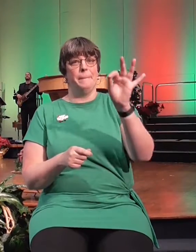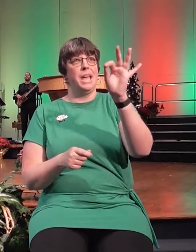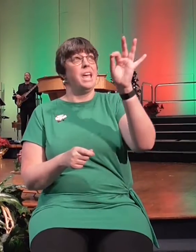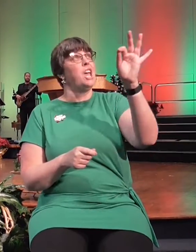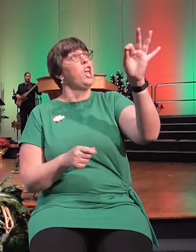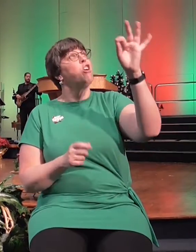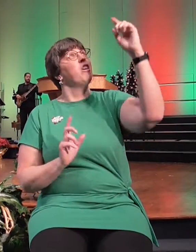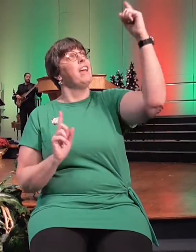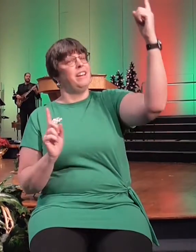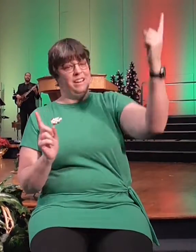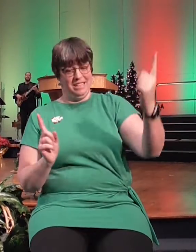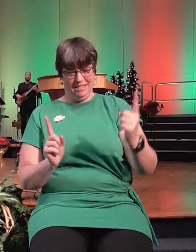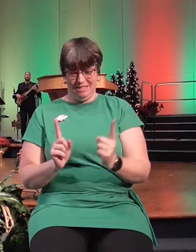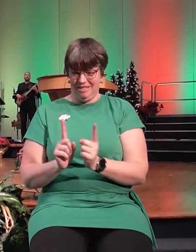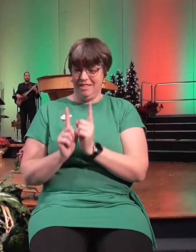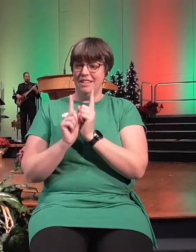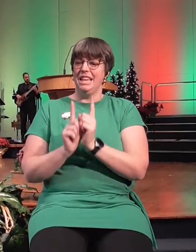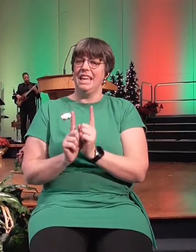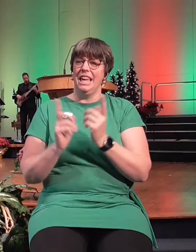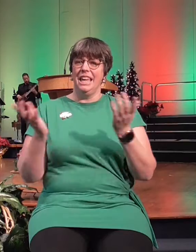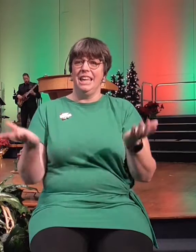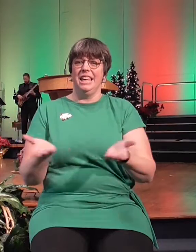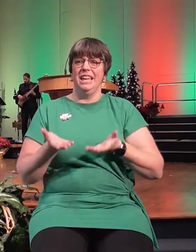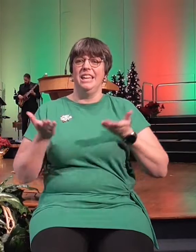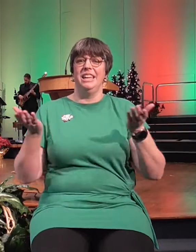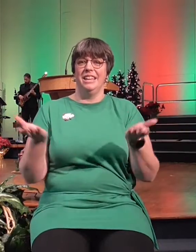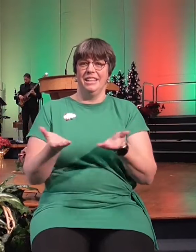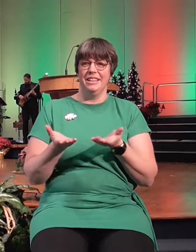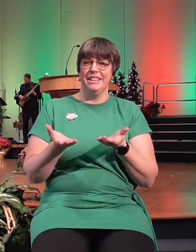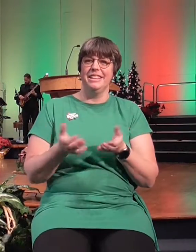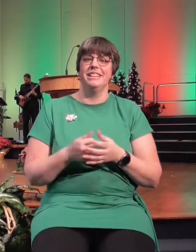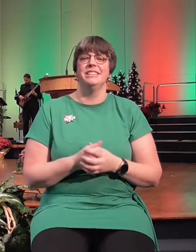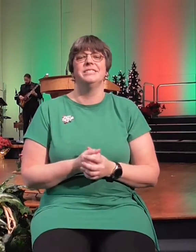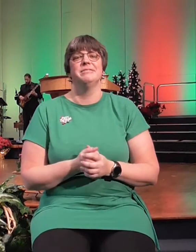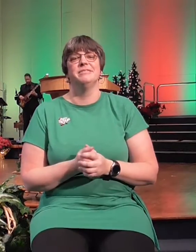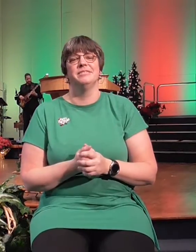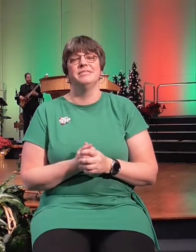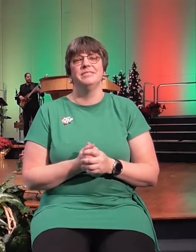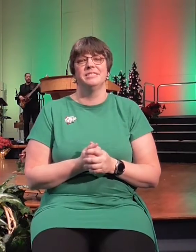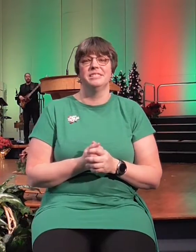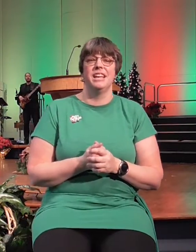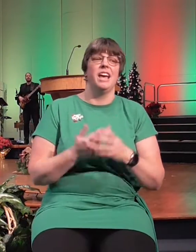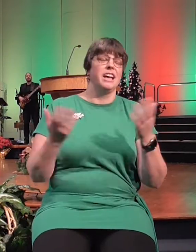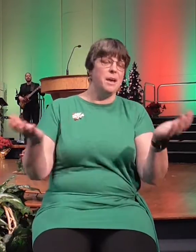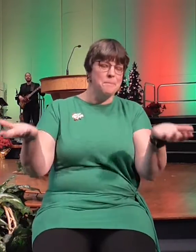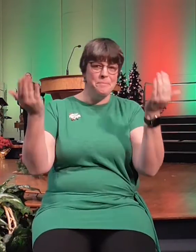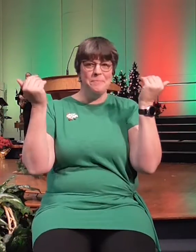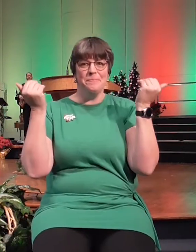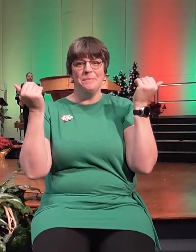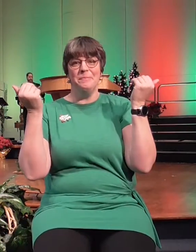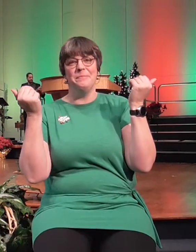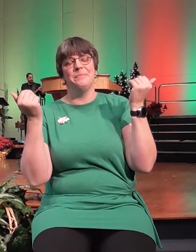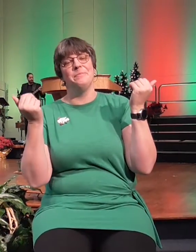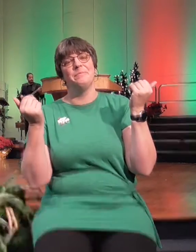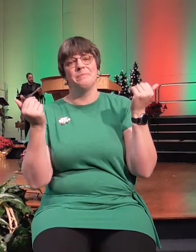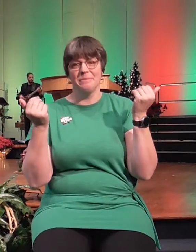Spirit meets us face to face.